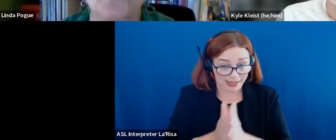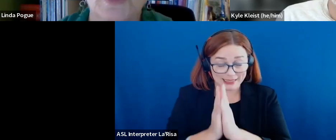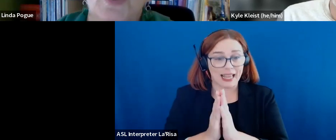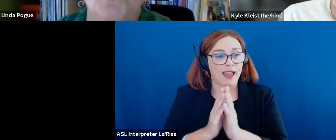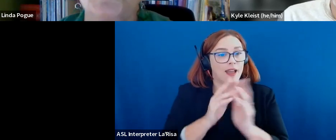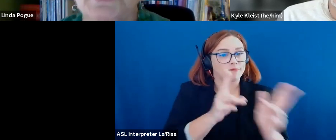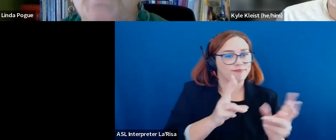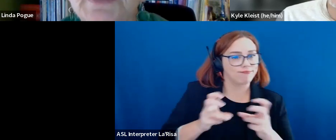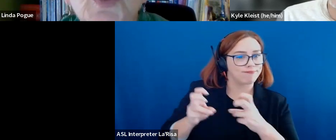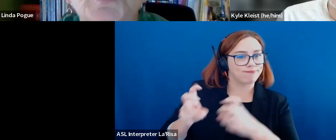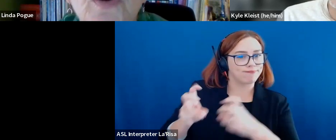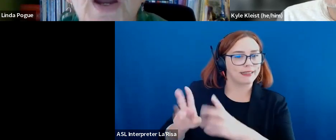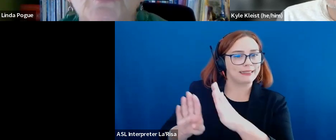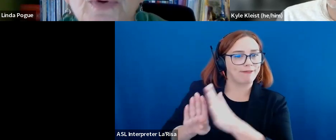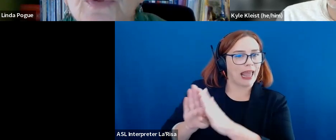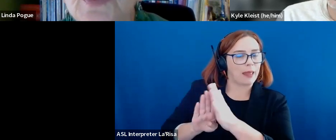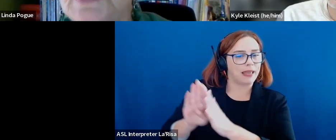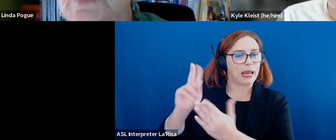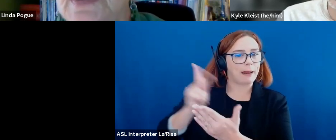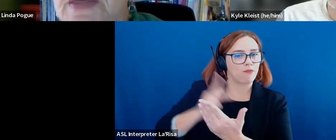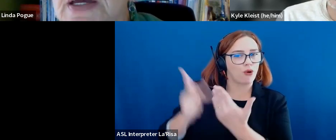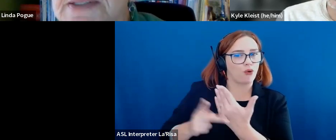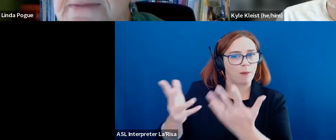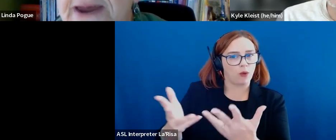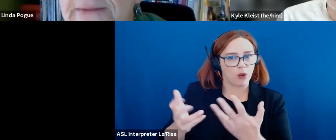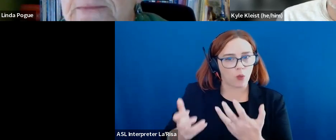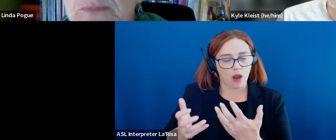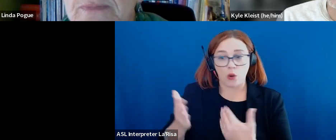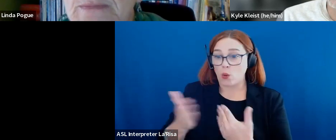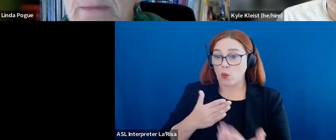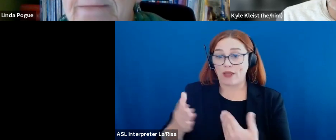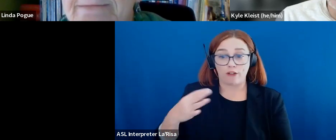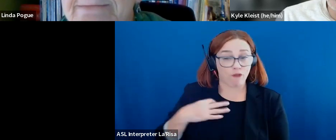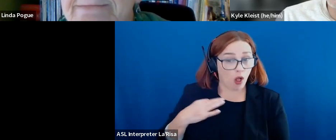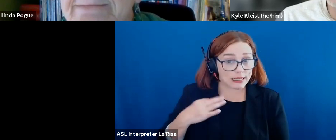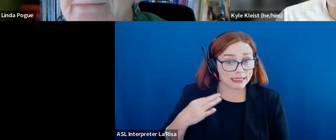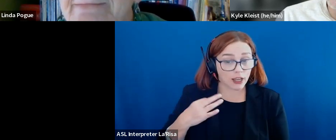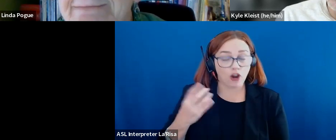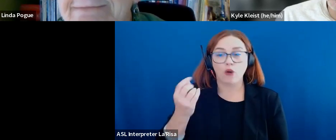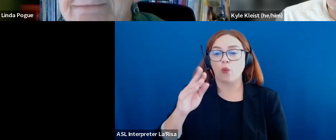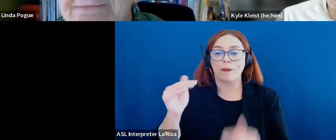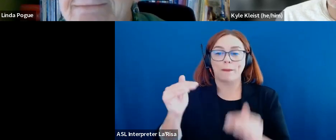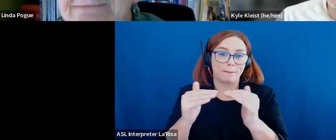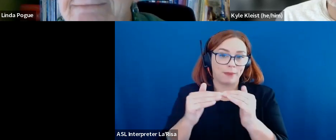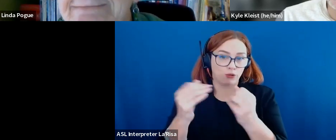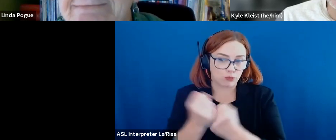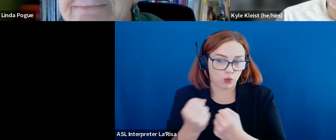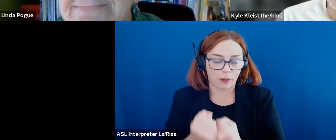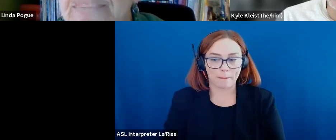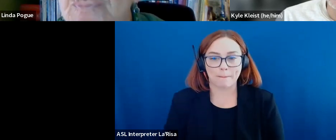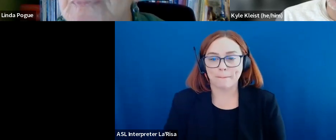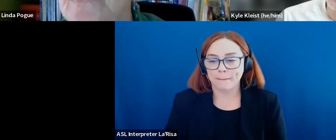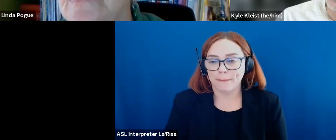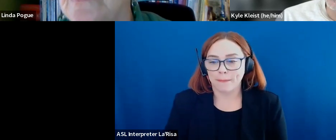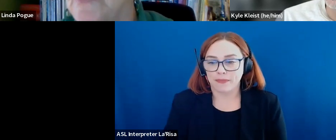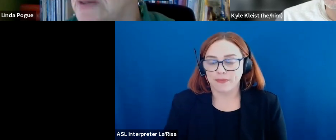program or the peer support program or something like that. Yeah. Yeah. And I had been on